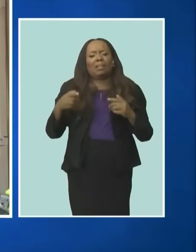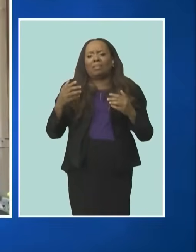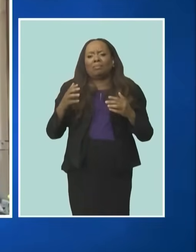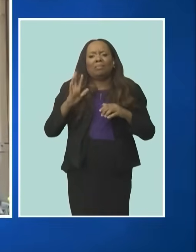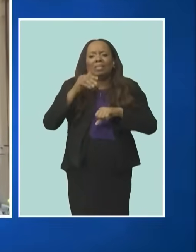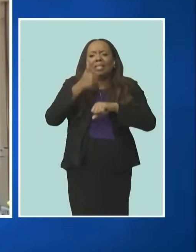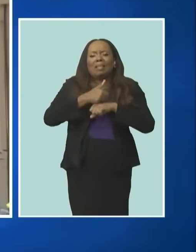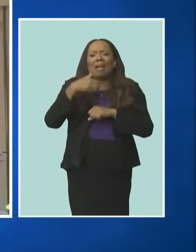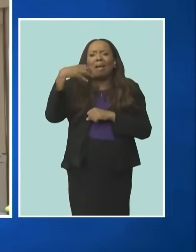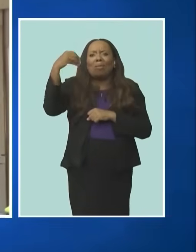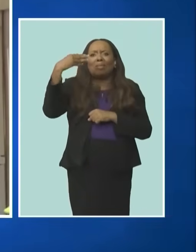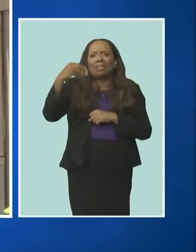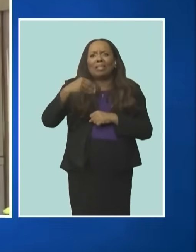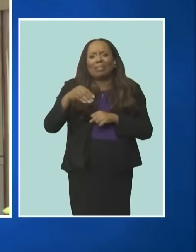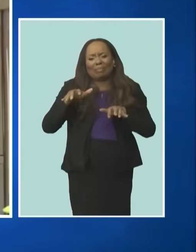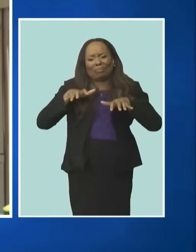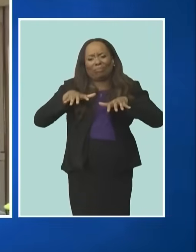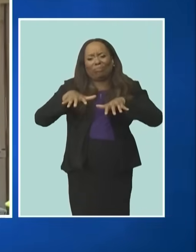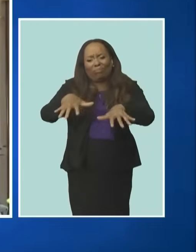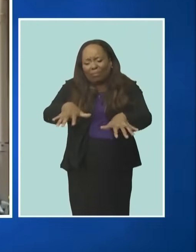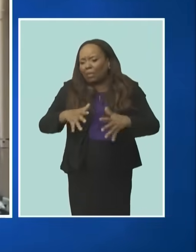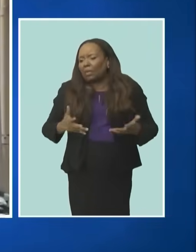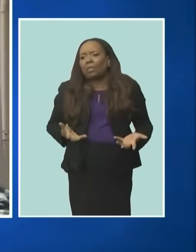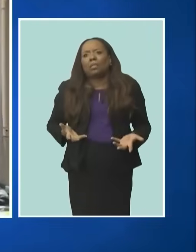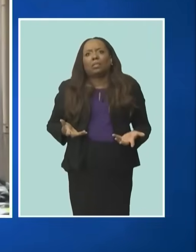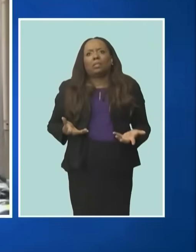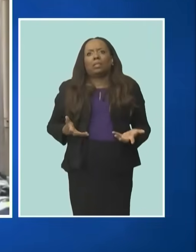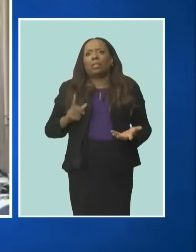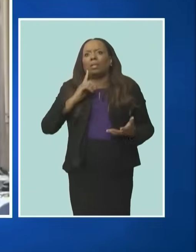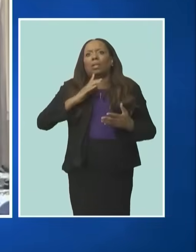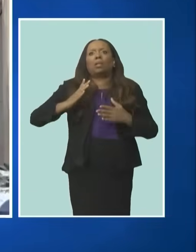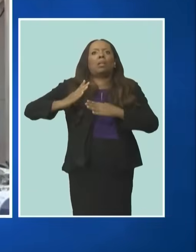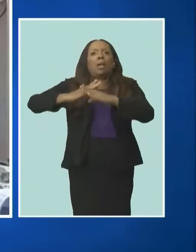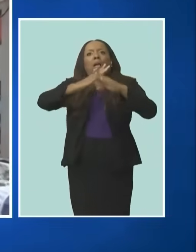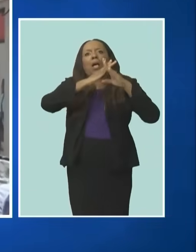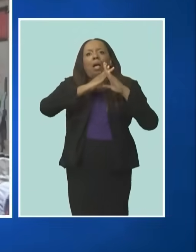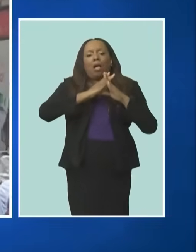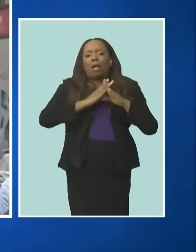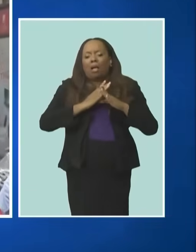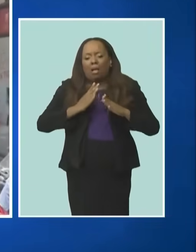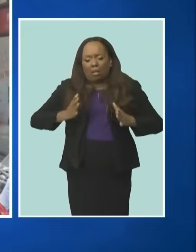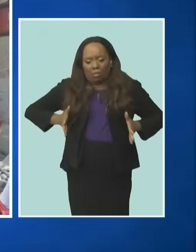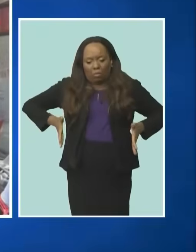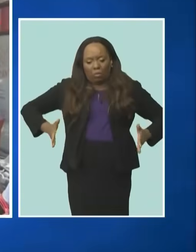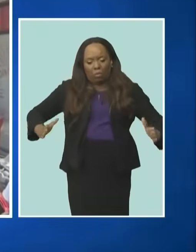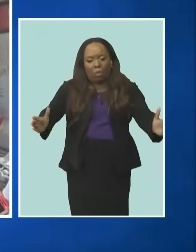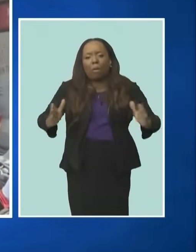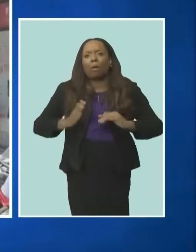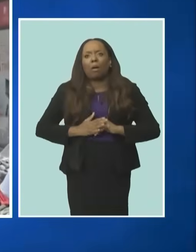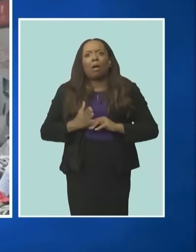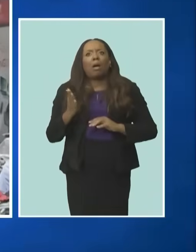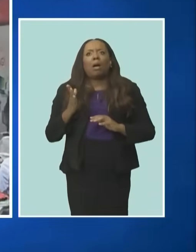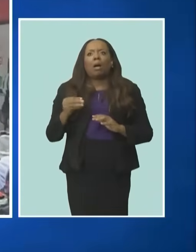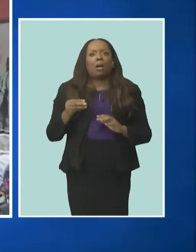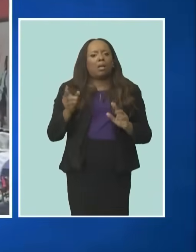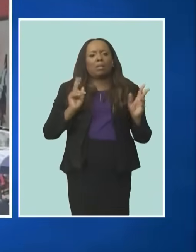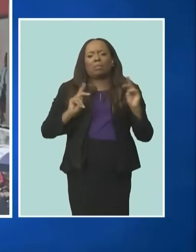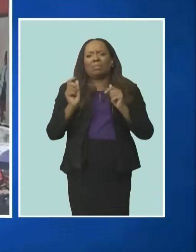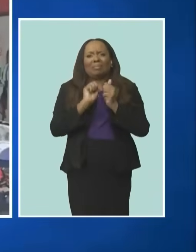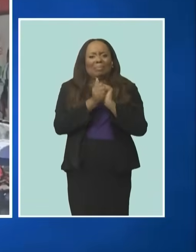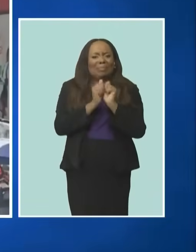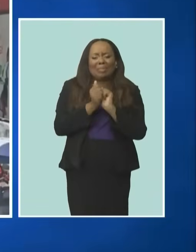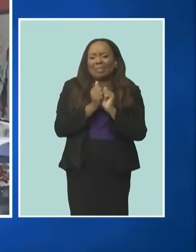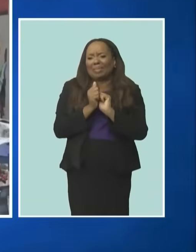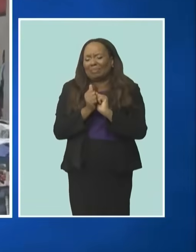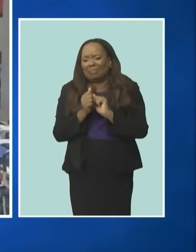merchandise outside their premises, as this obstructs sidewalks and create competition with street vendors.